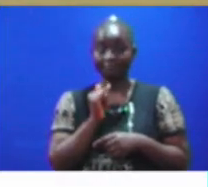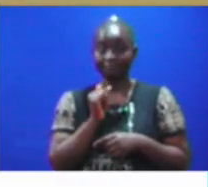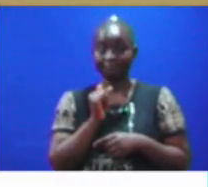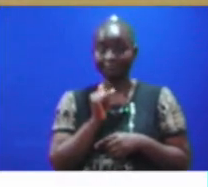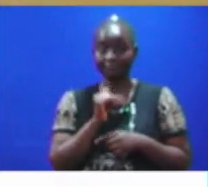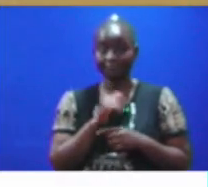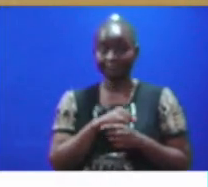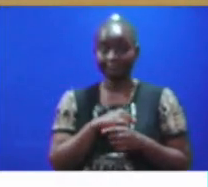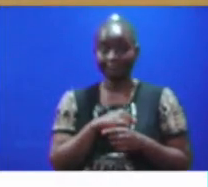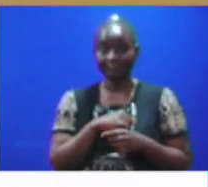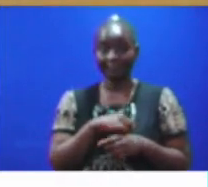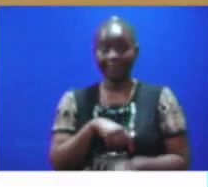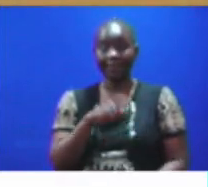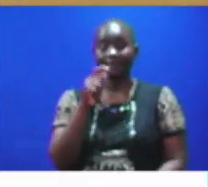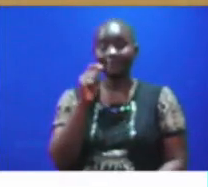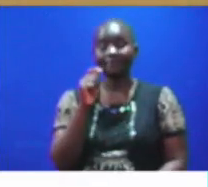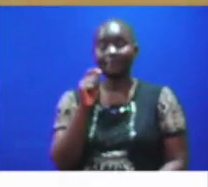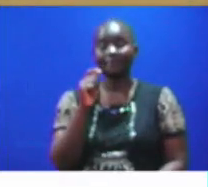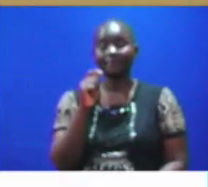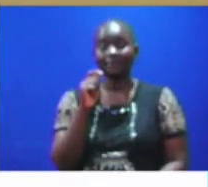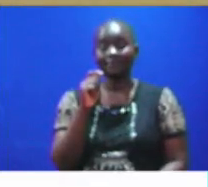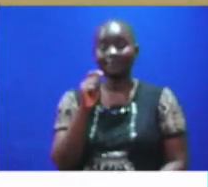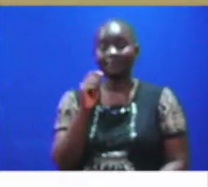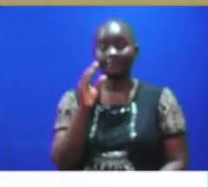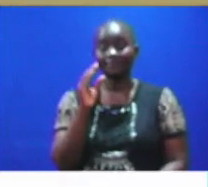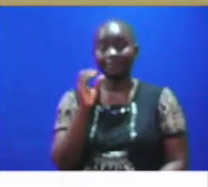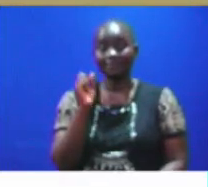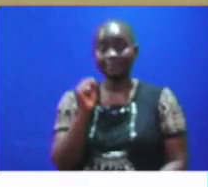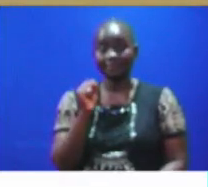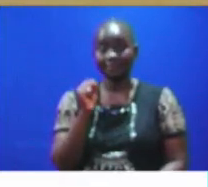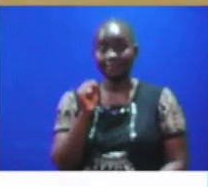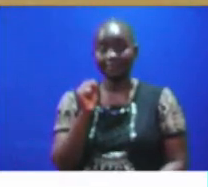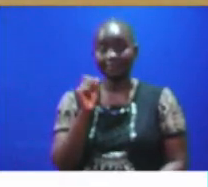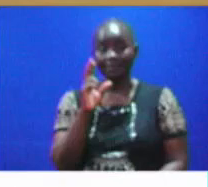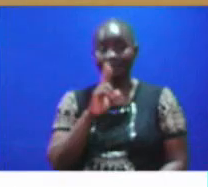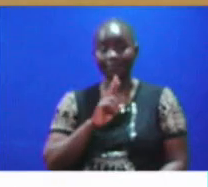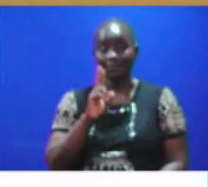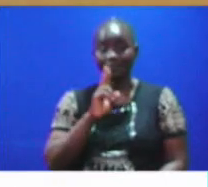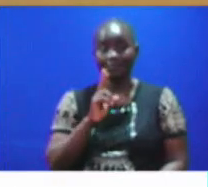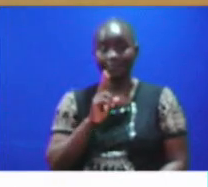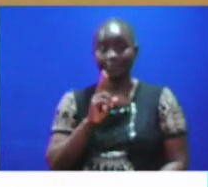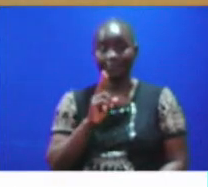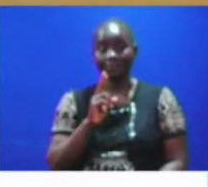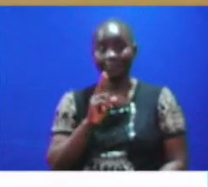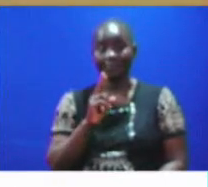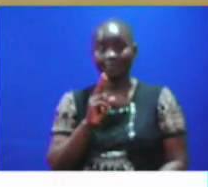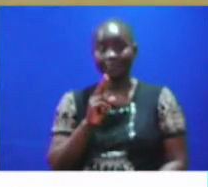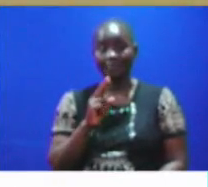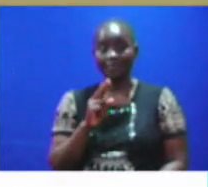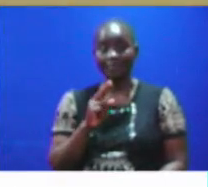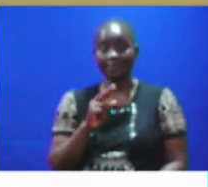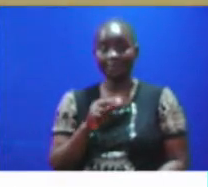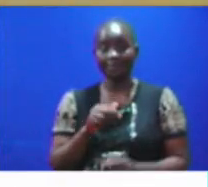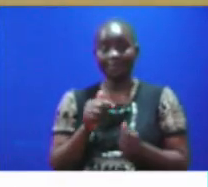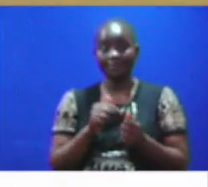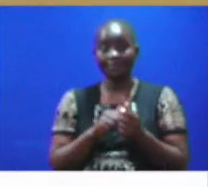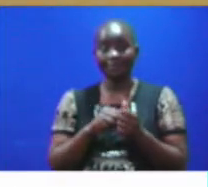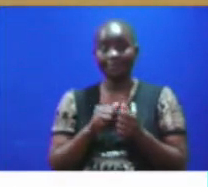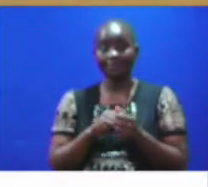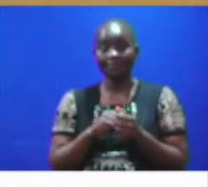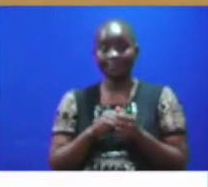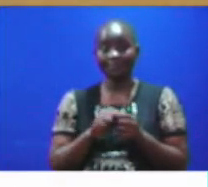the TSC cannot use the court to hear the scores which TSC had